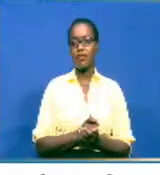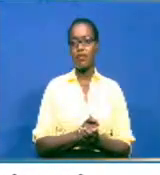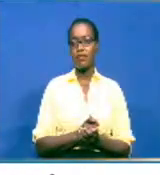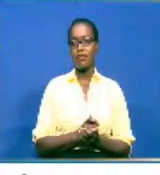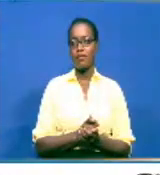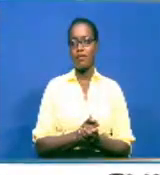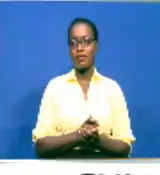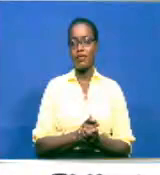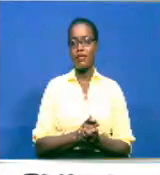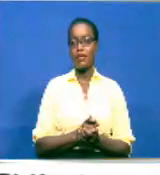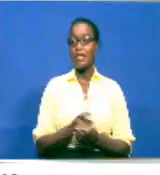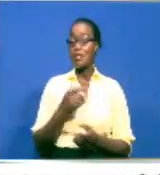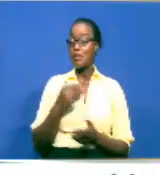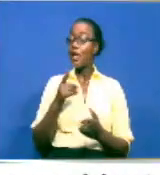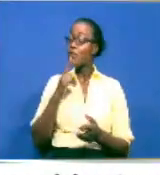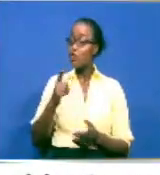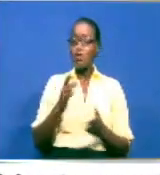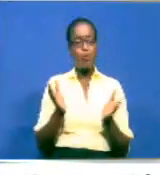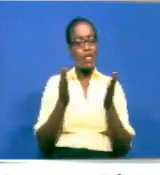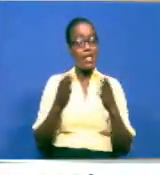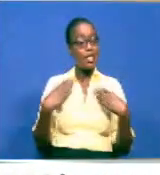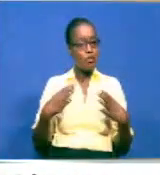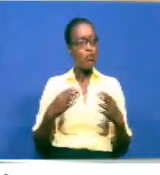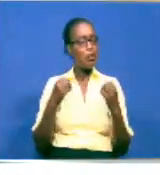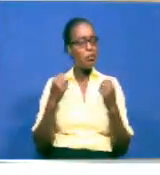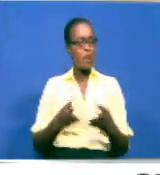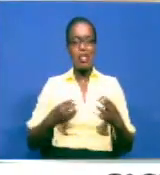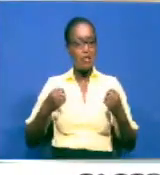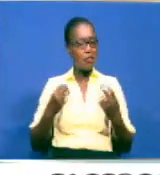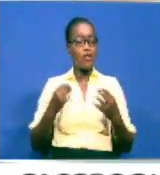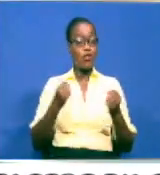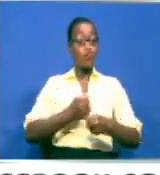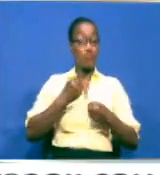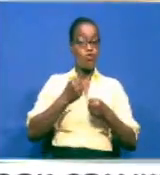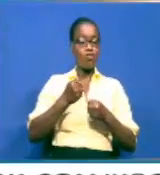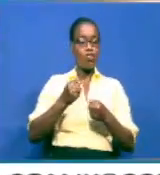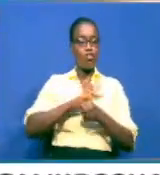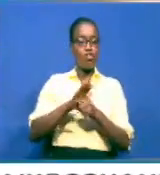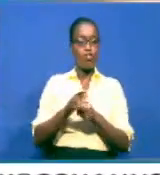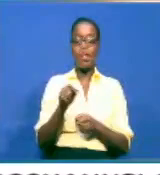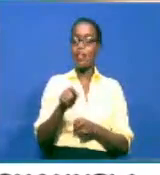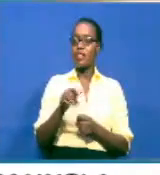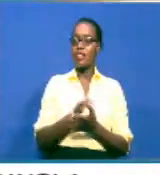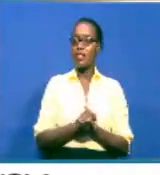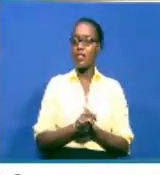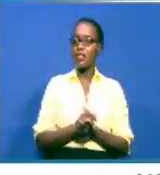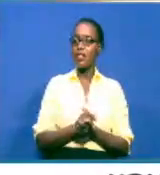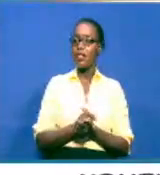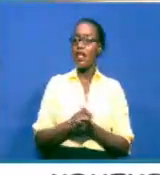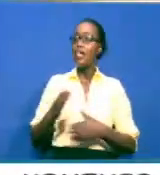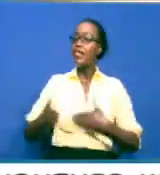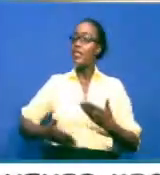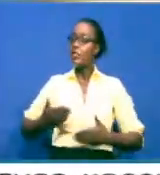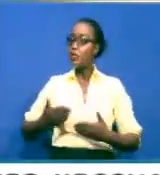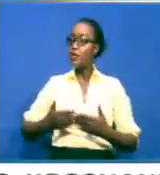I'm quite sure you will encourage so many people to actually fight this coronavirus. And I'm happy because you brought